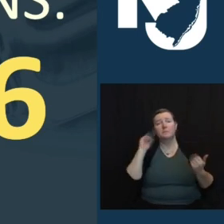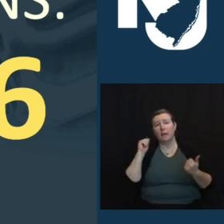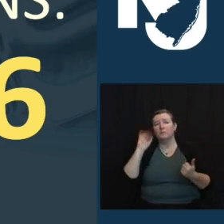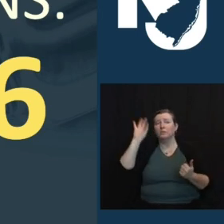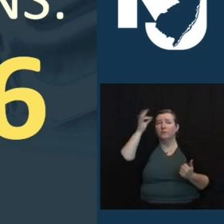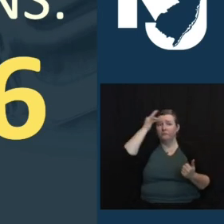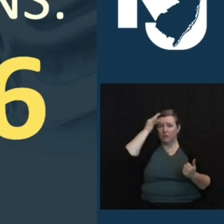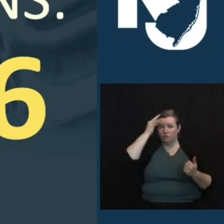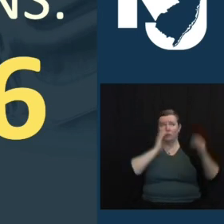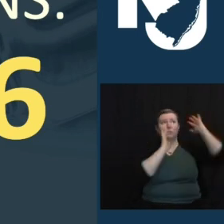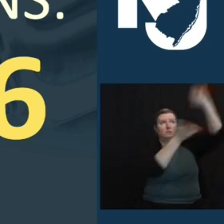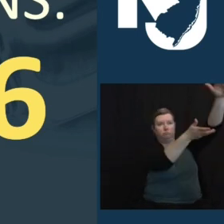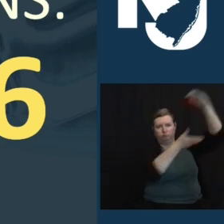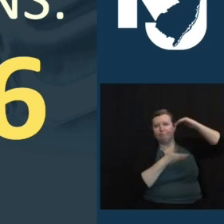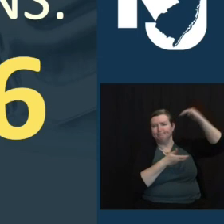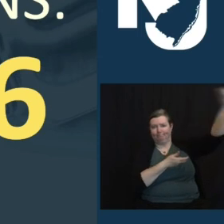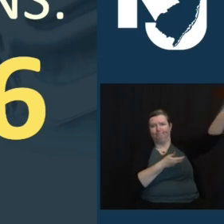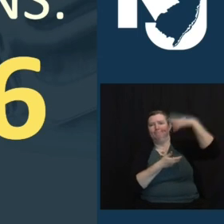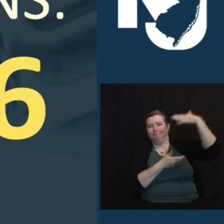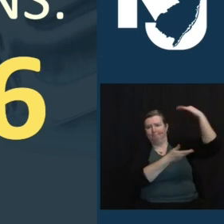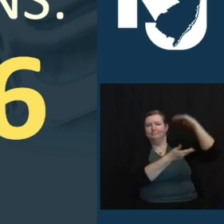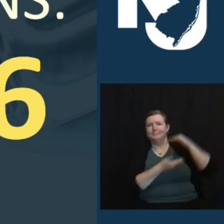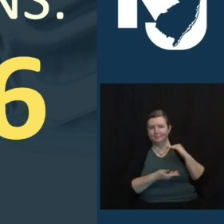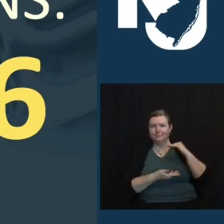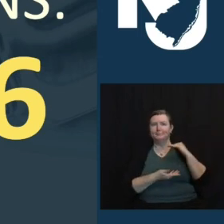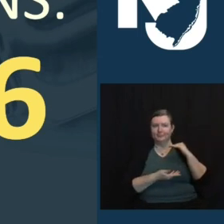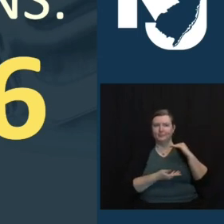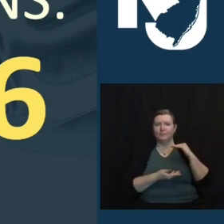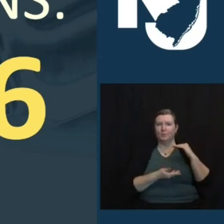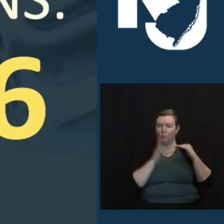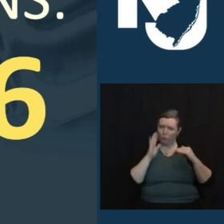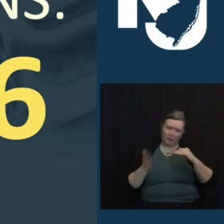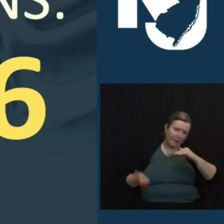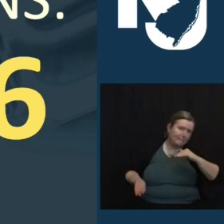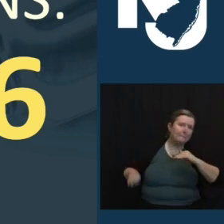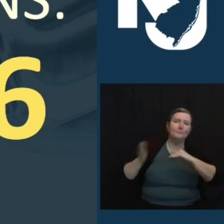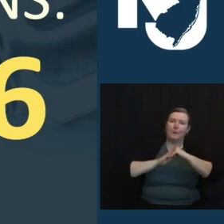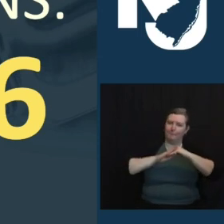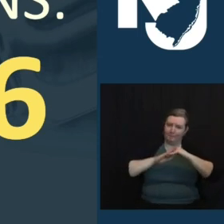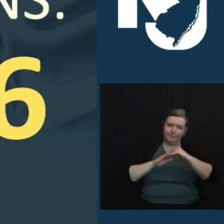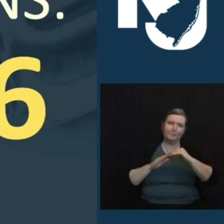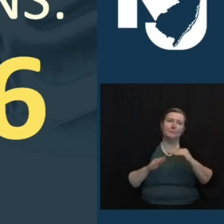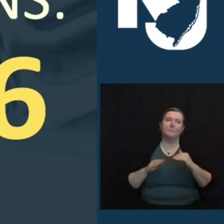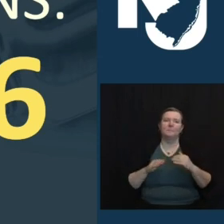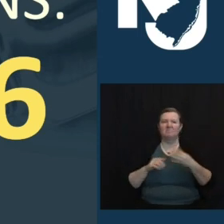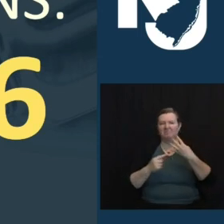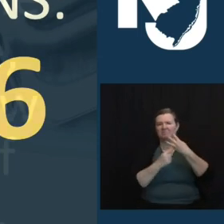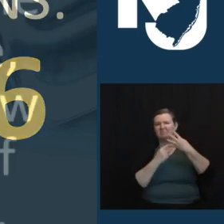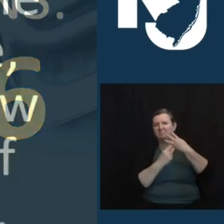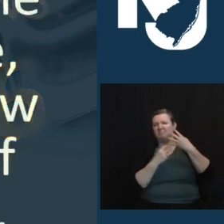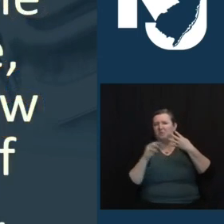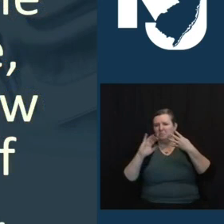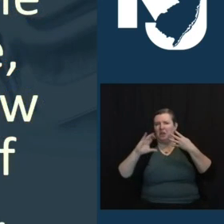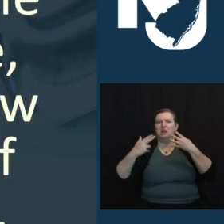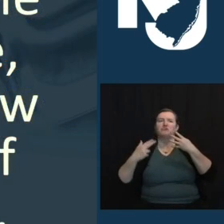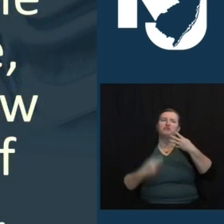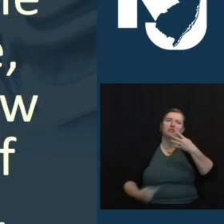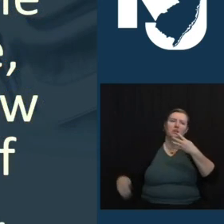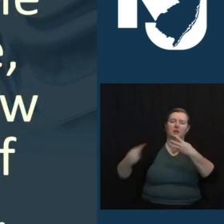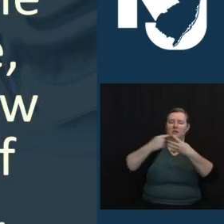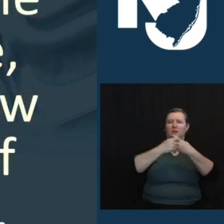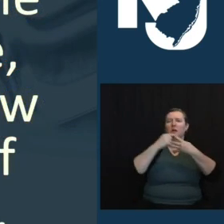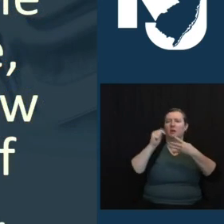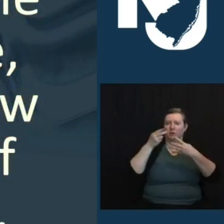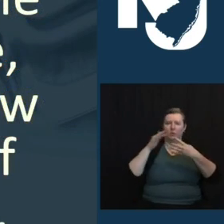will begin to take off as we get to the last week of this month and then leading into April. And as a reminder, vaccinations